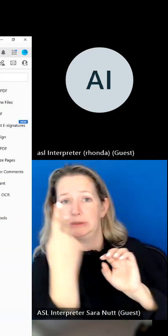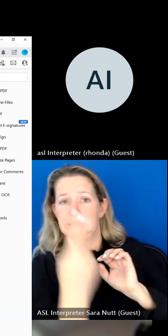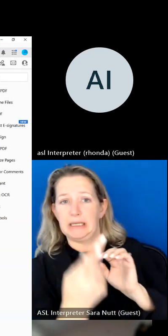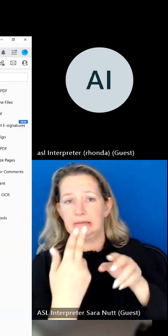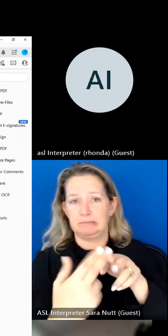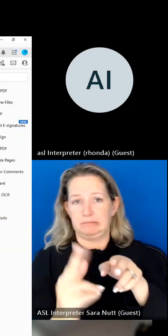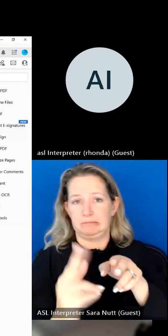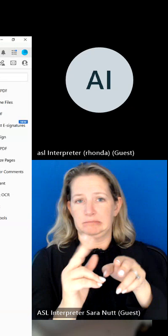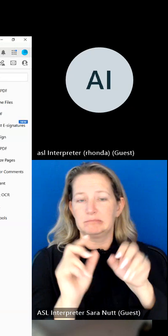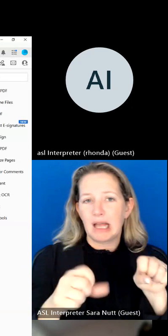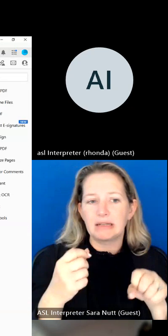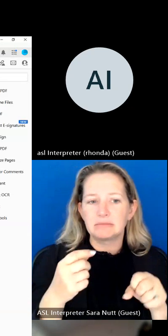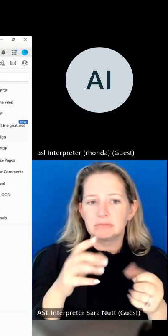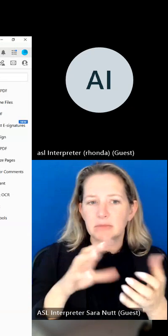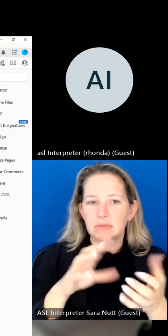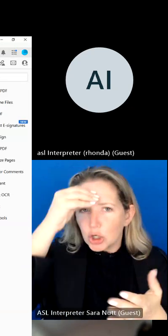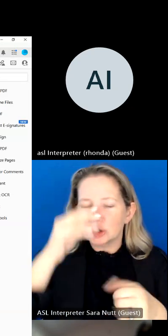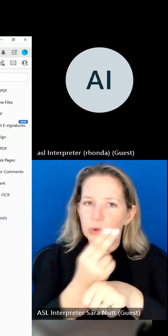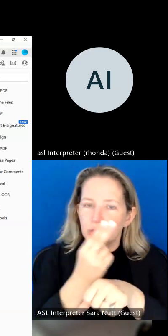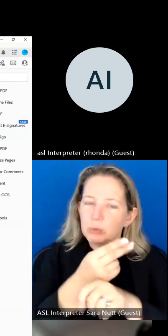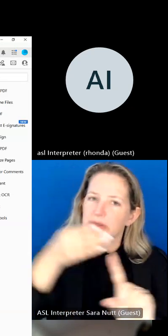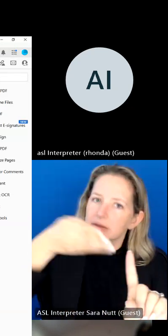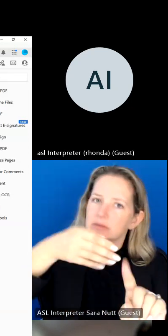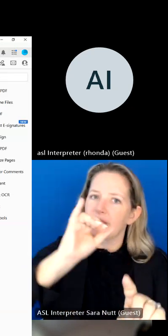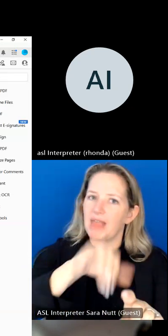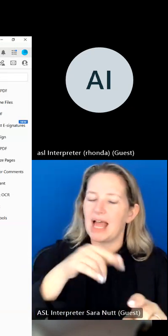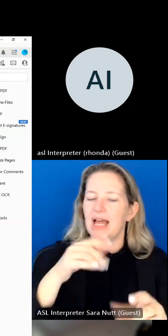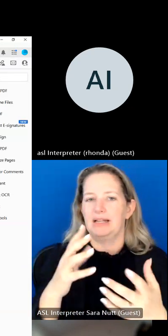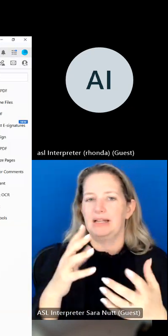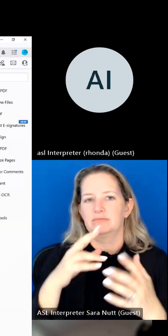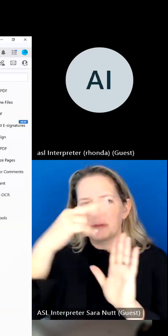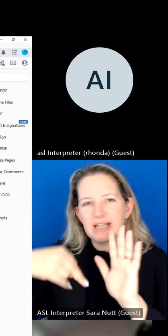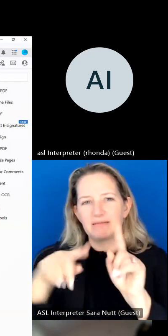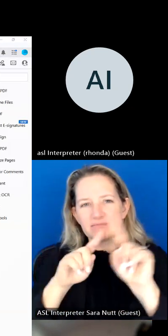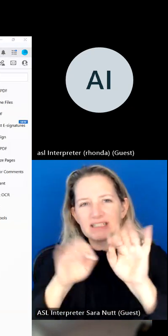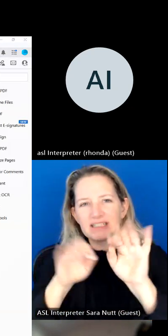of learn to go here and look at the definitions. That's the key thing.